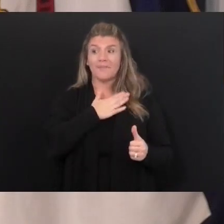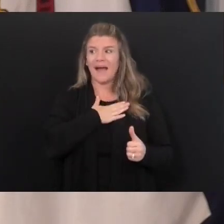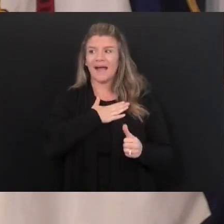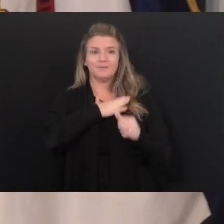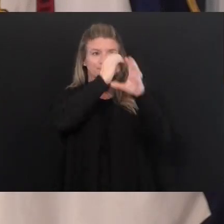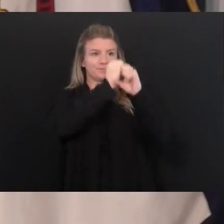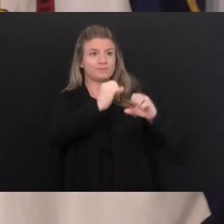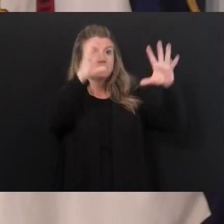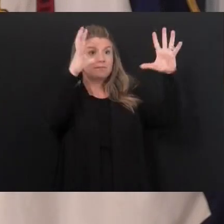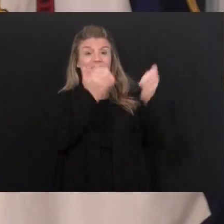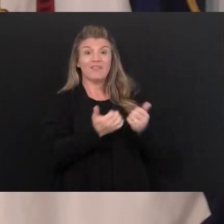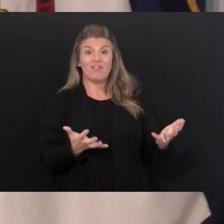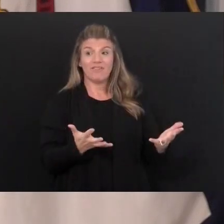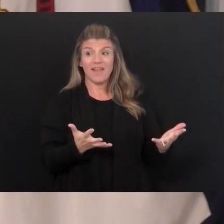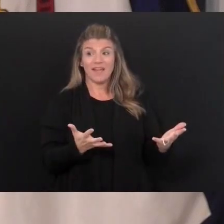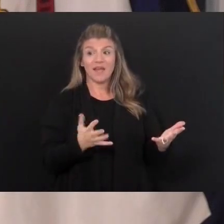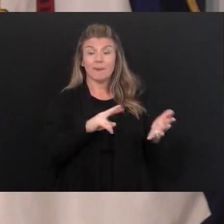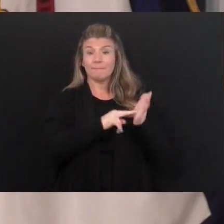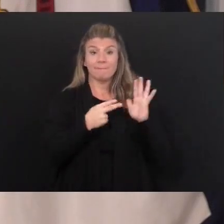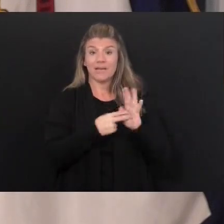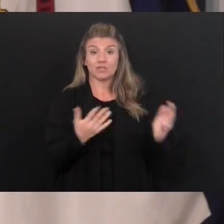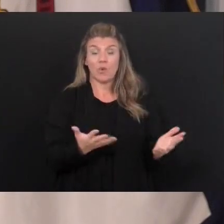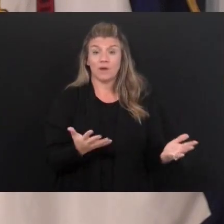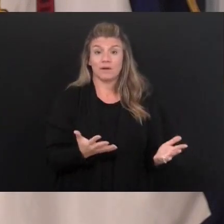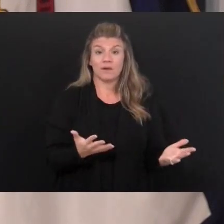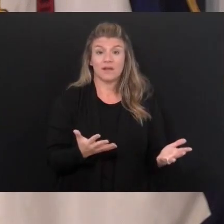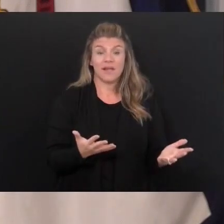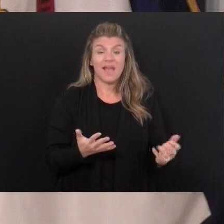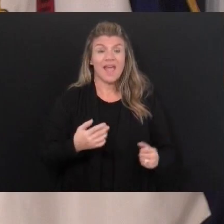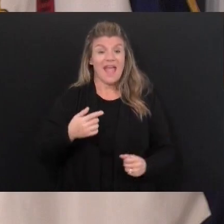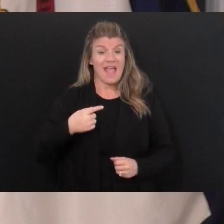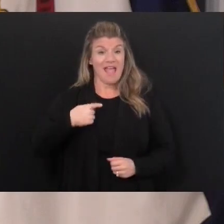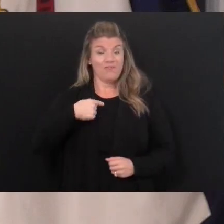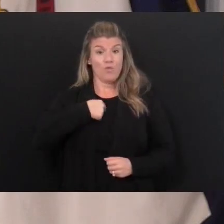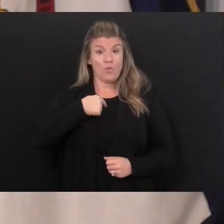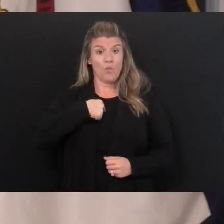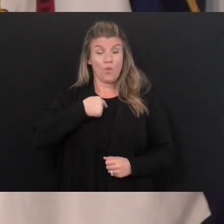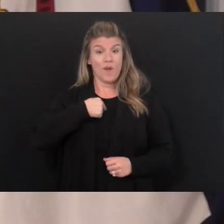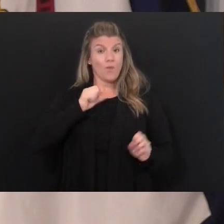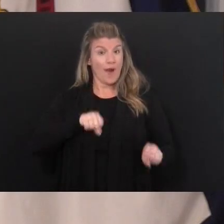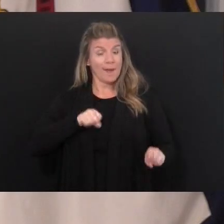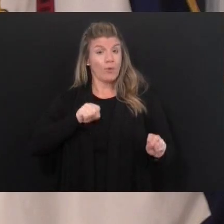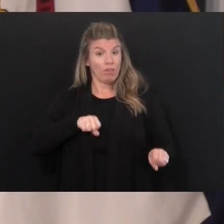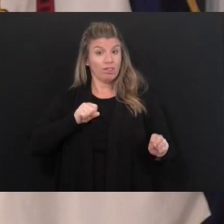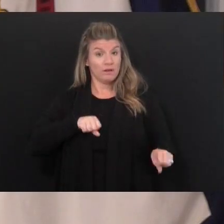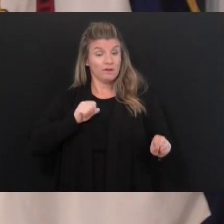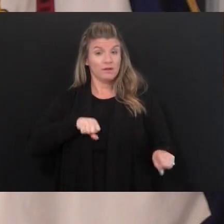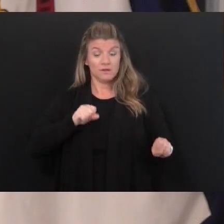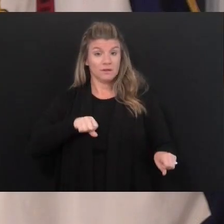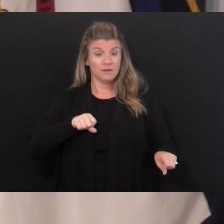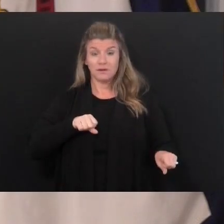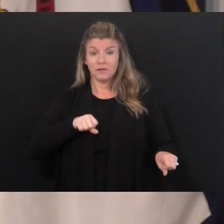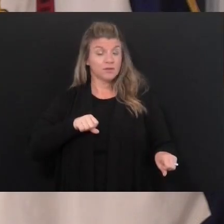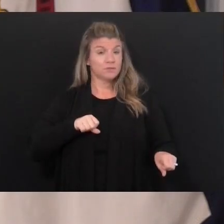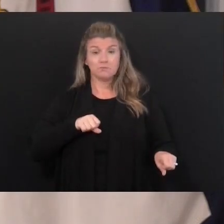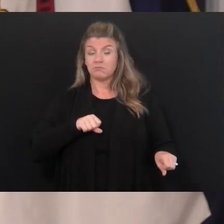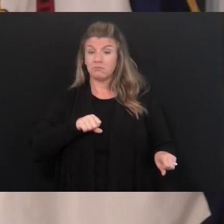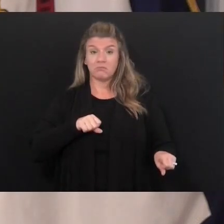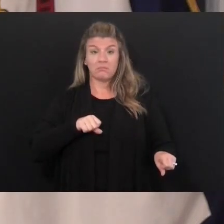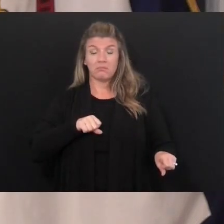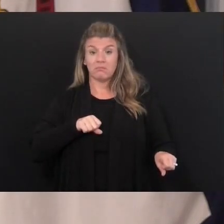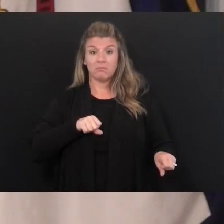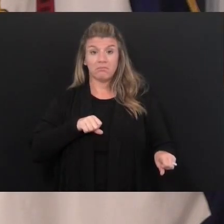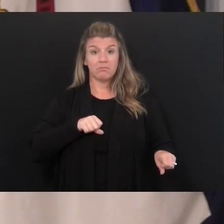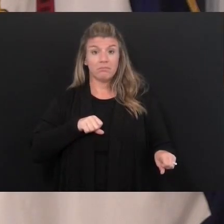thing, is just this: is if we were able to just